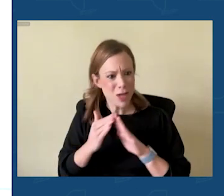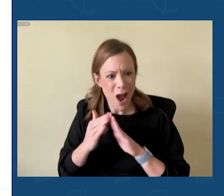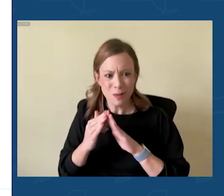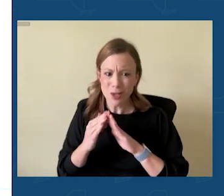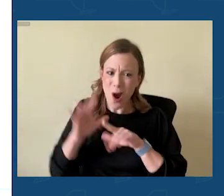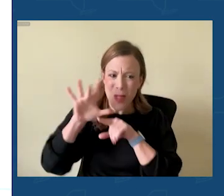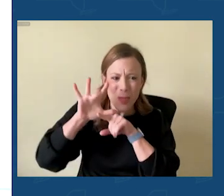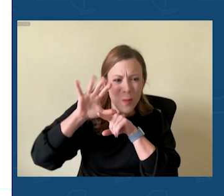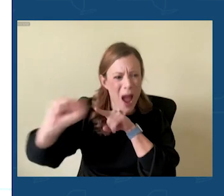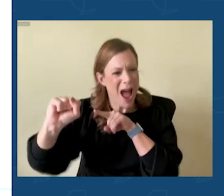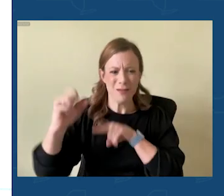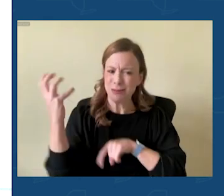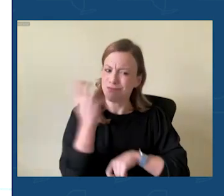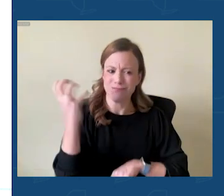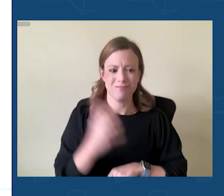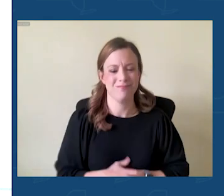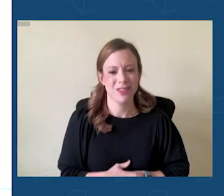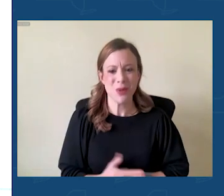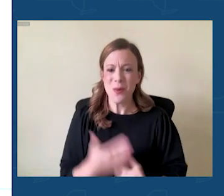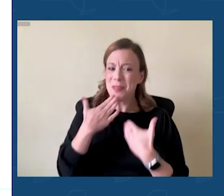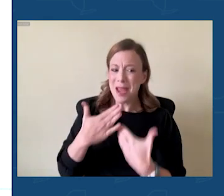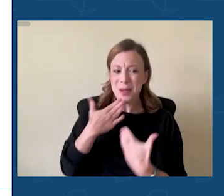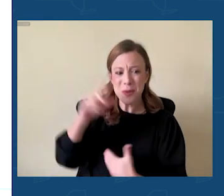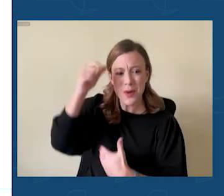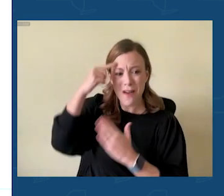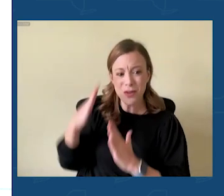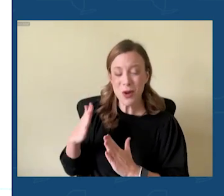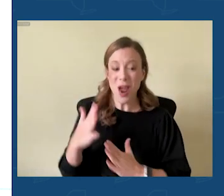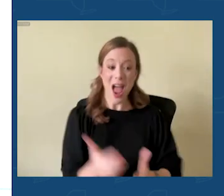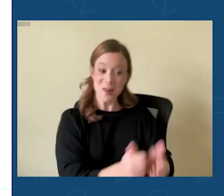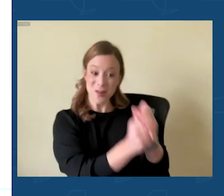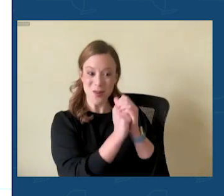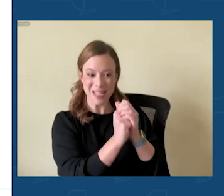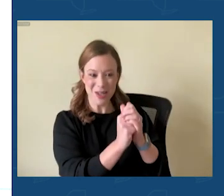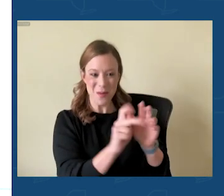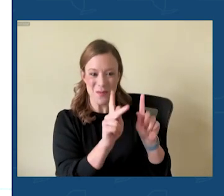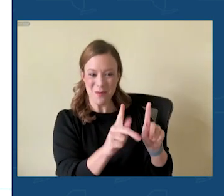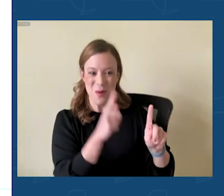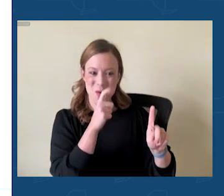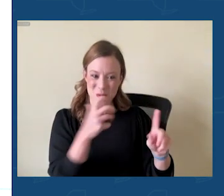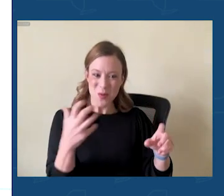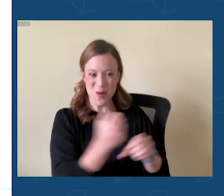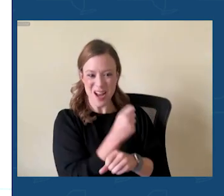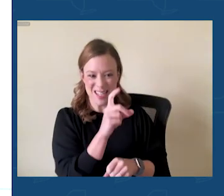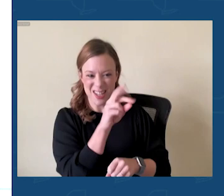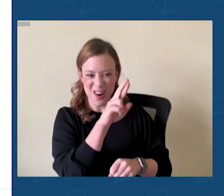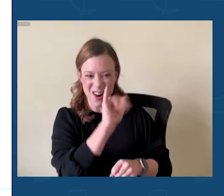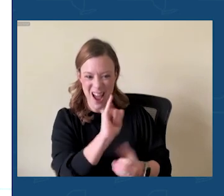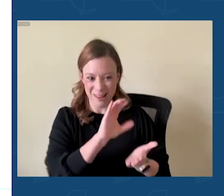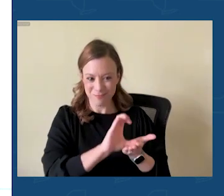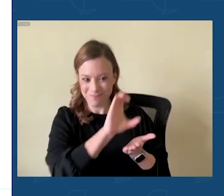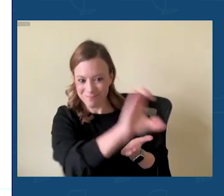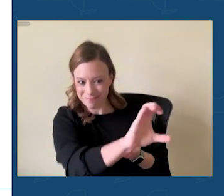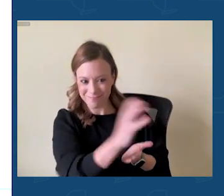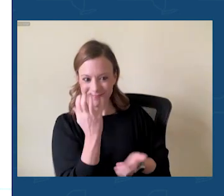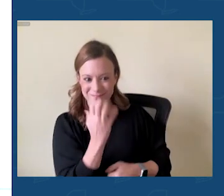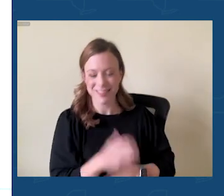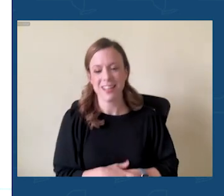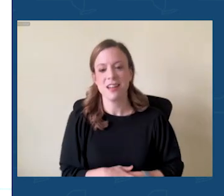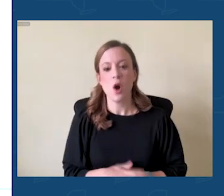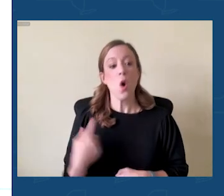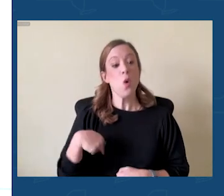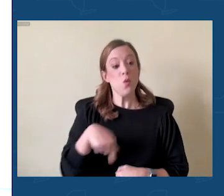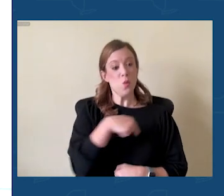to the governor and congratulations to our recipients. It's important for us to make sure that we continue to support